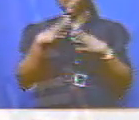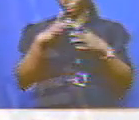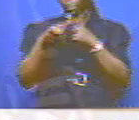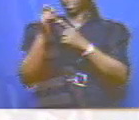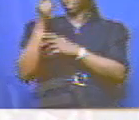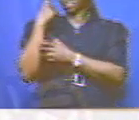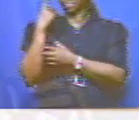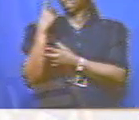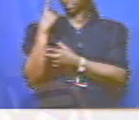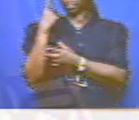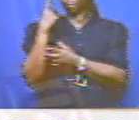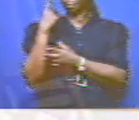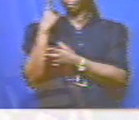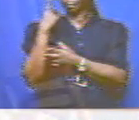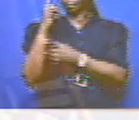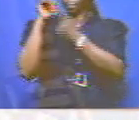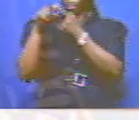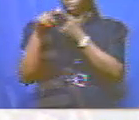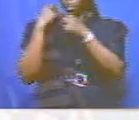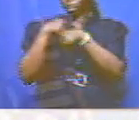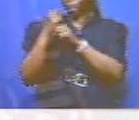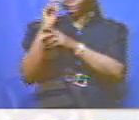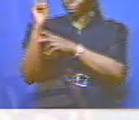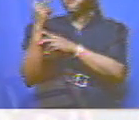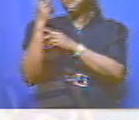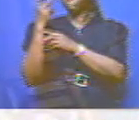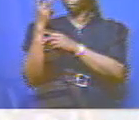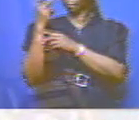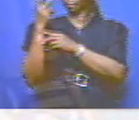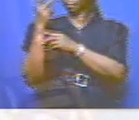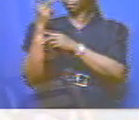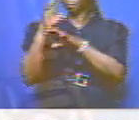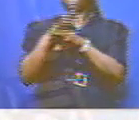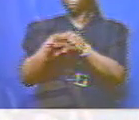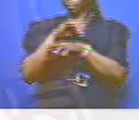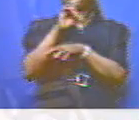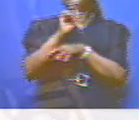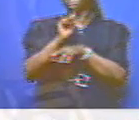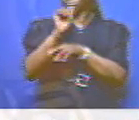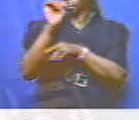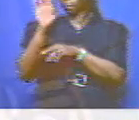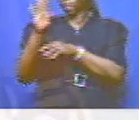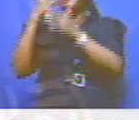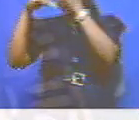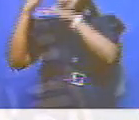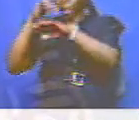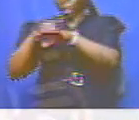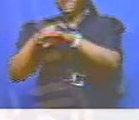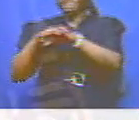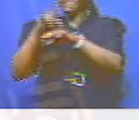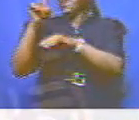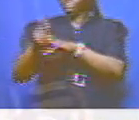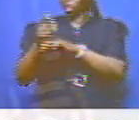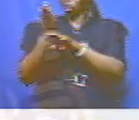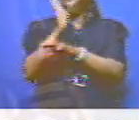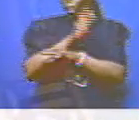Mm-hmm. Unless we get Kenyans earning either an A or a B time, qualifying time, we have to revert back